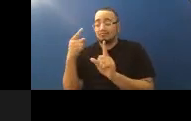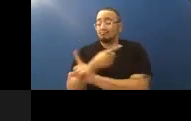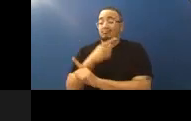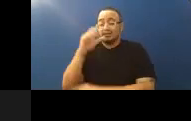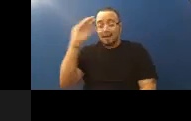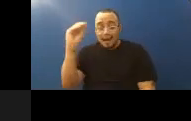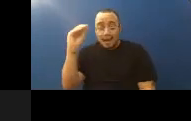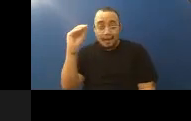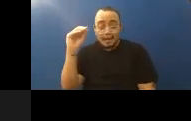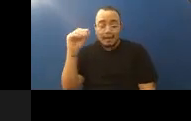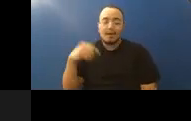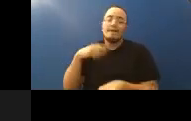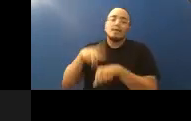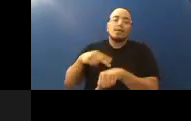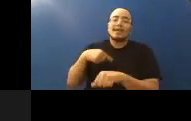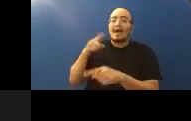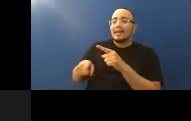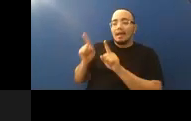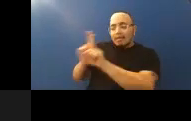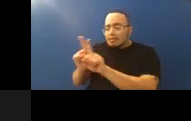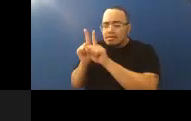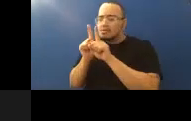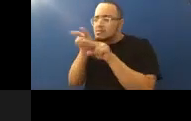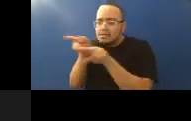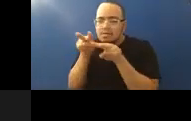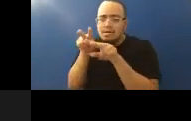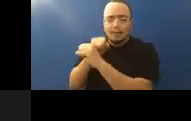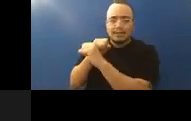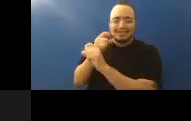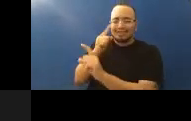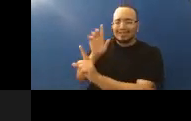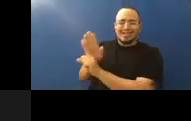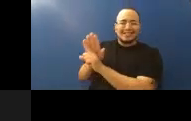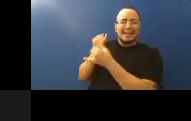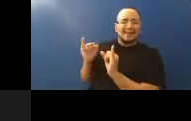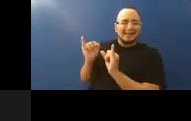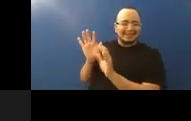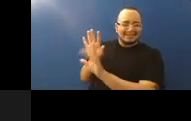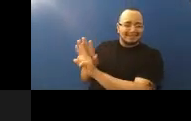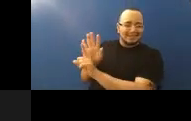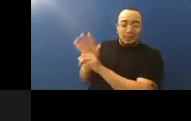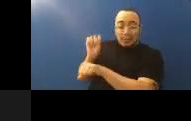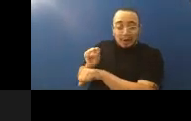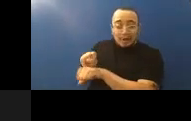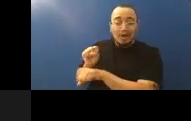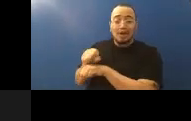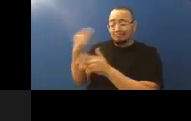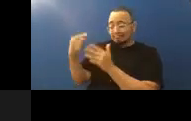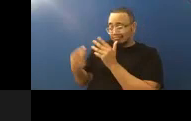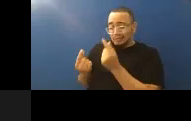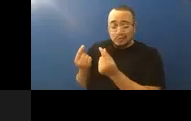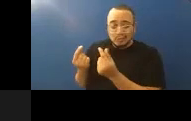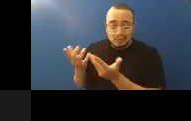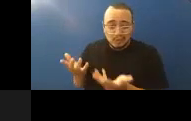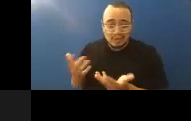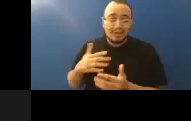can't be with her all the time, right? You know, because she has her own life, her own work, her own things that she does, and I